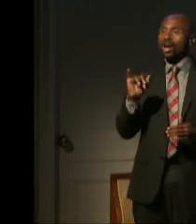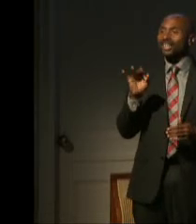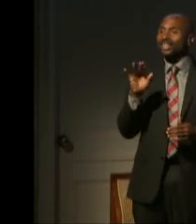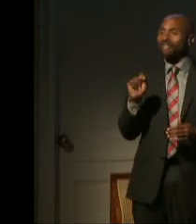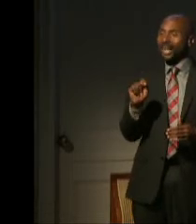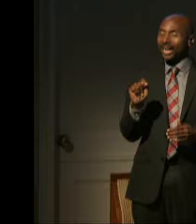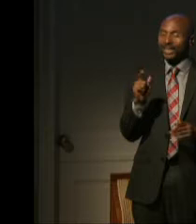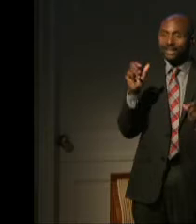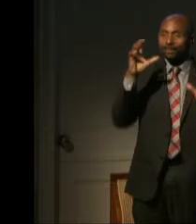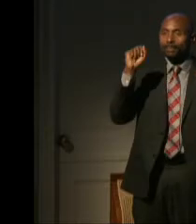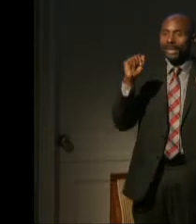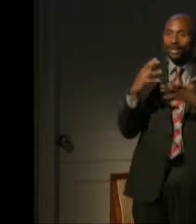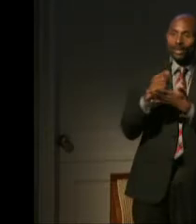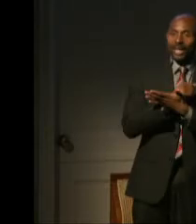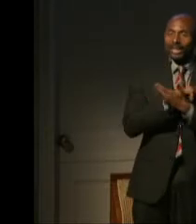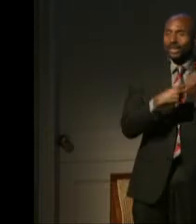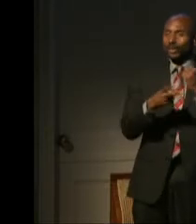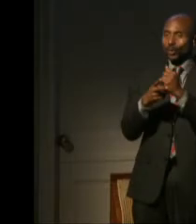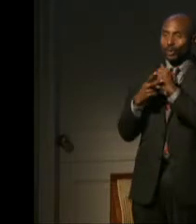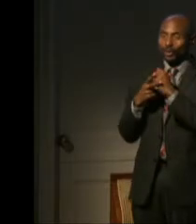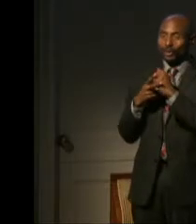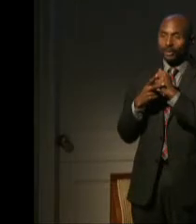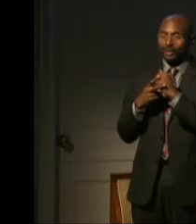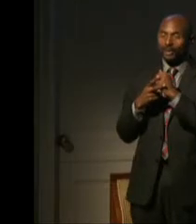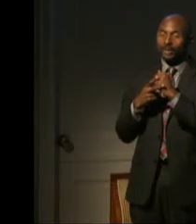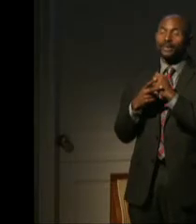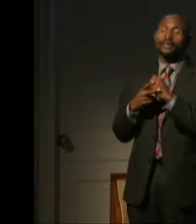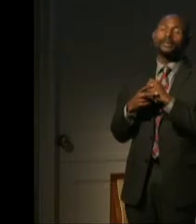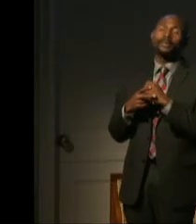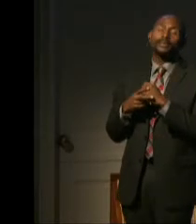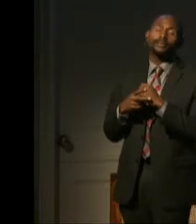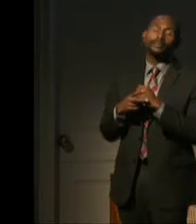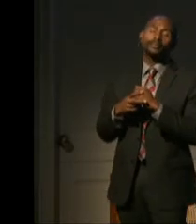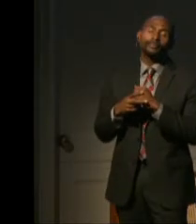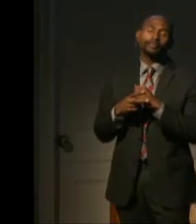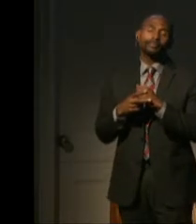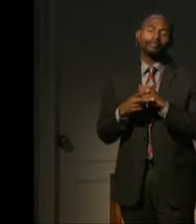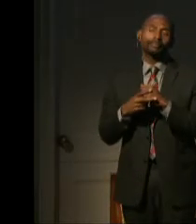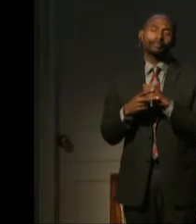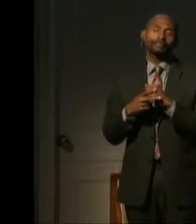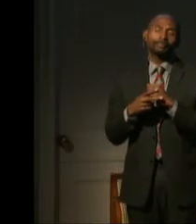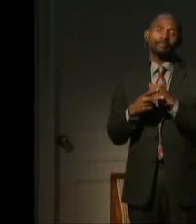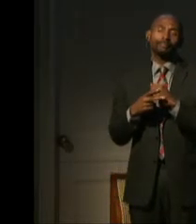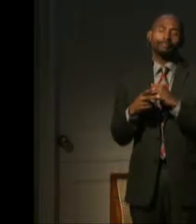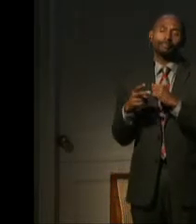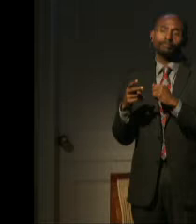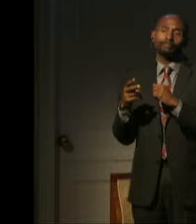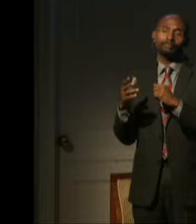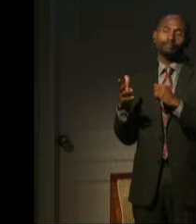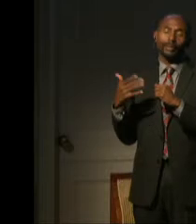storage opportunity. And we've channeled all of our